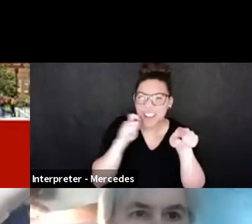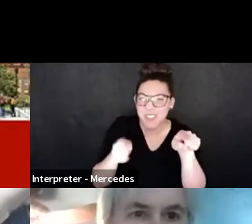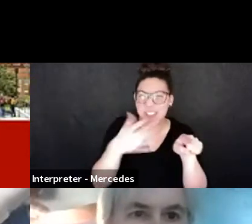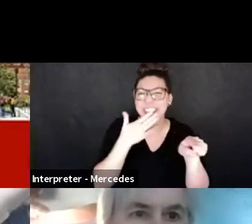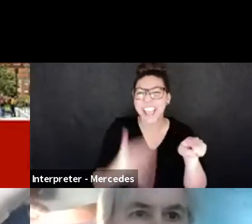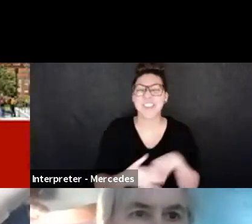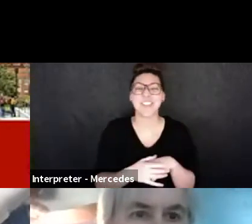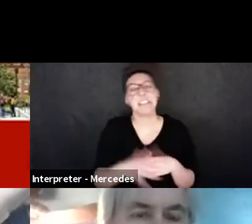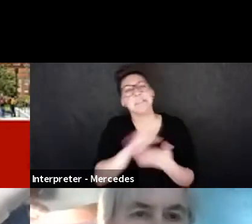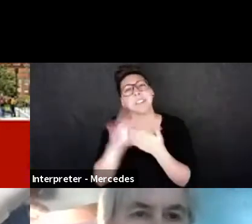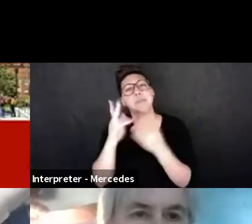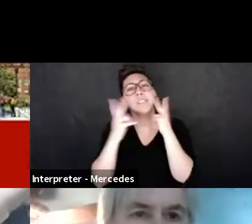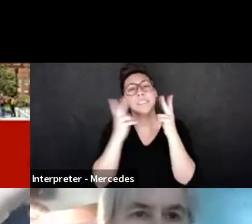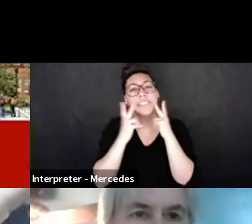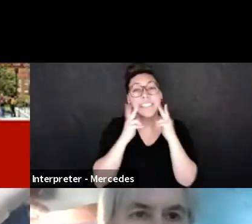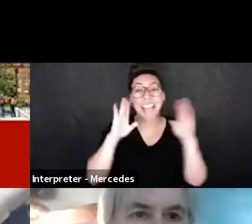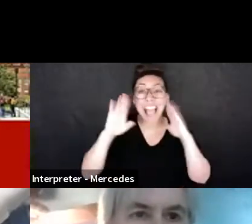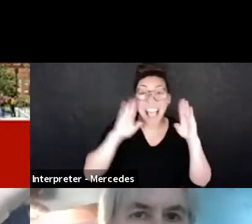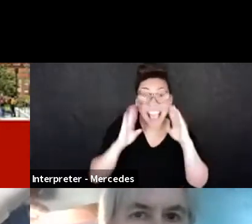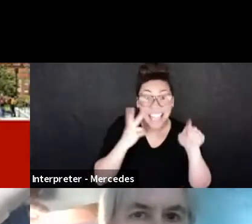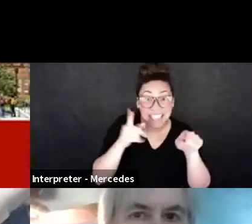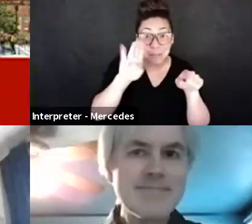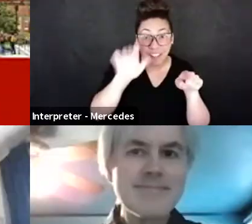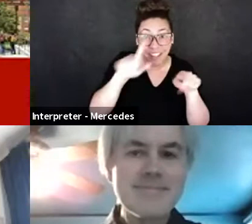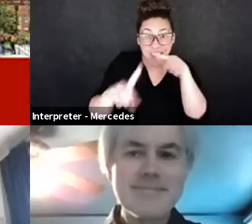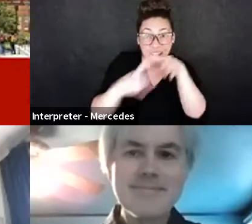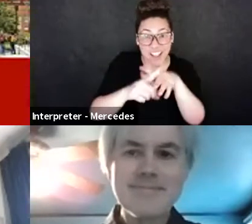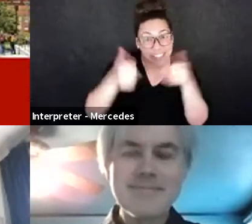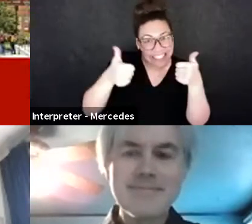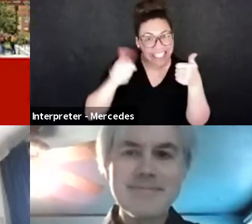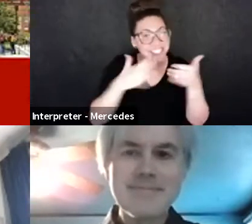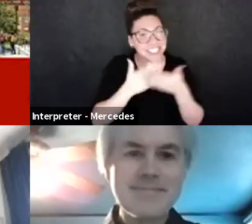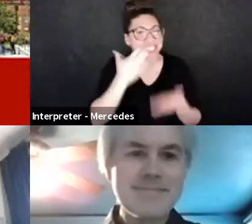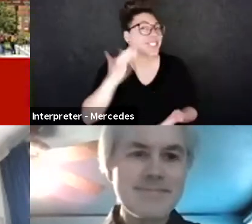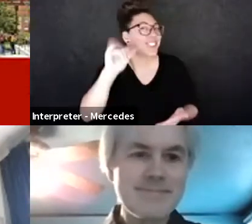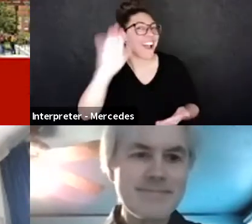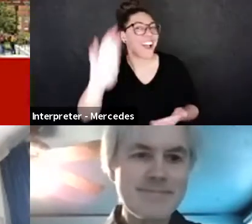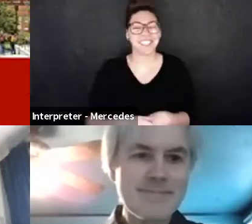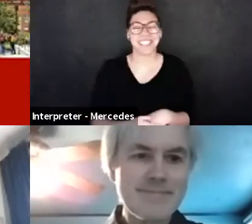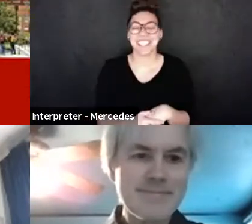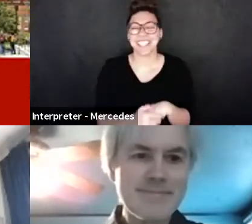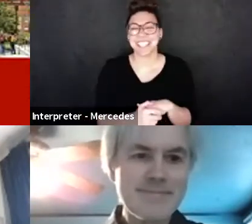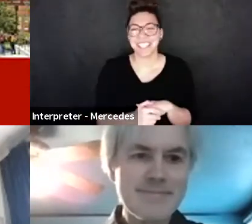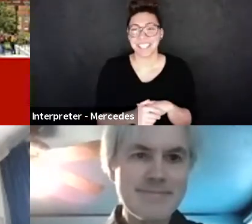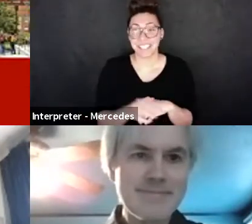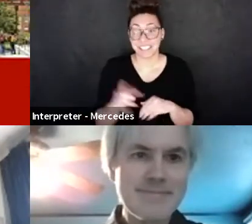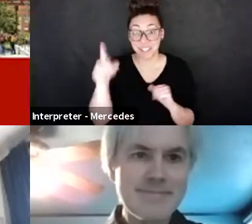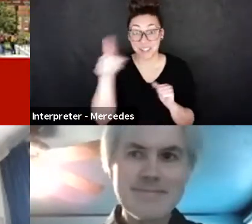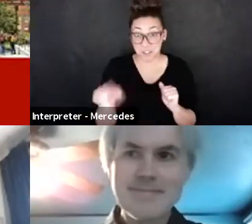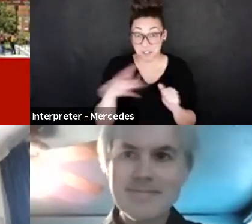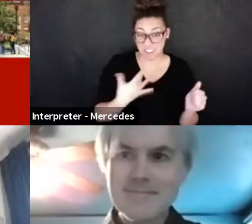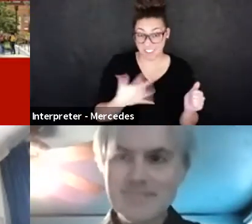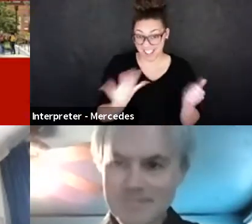you all. Hi, Bill. I see you made it in. Good job. Are you guys all feeling a